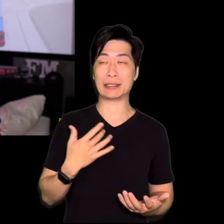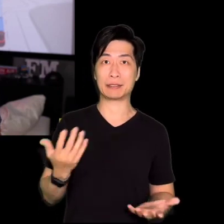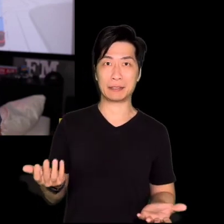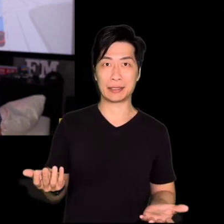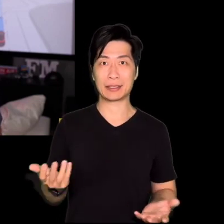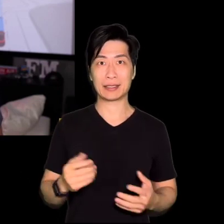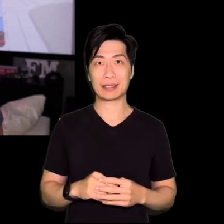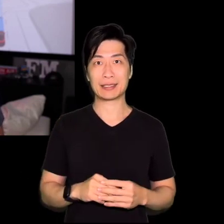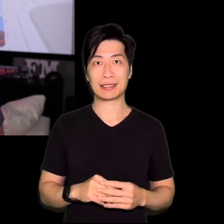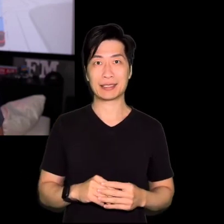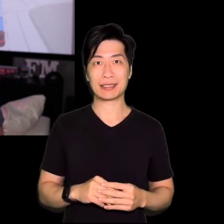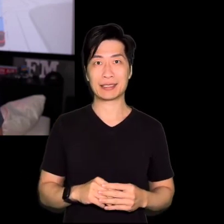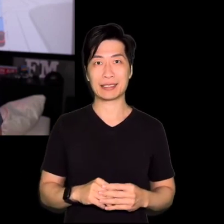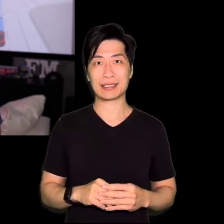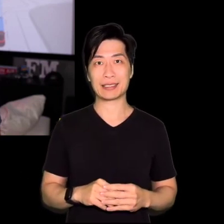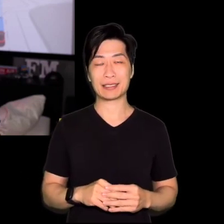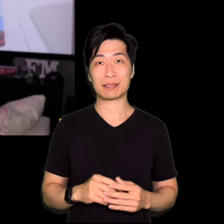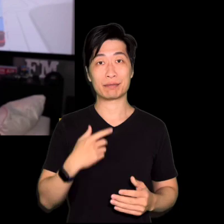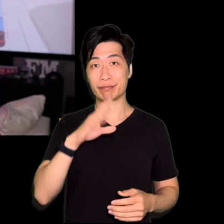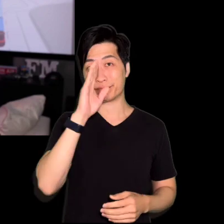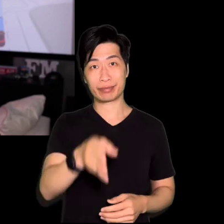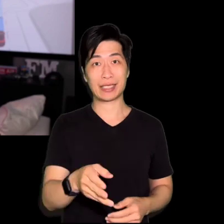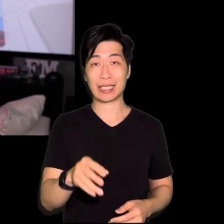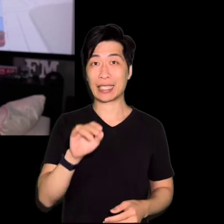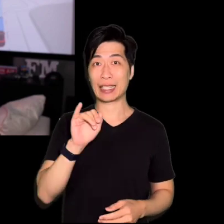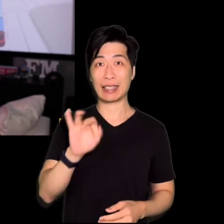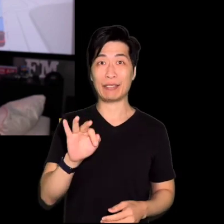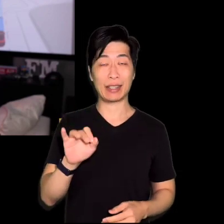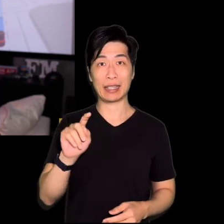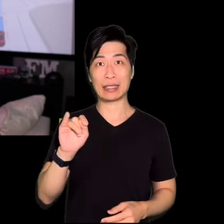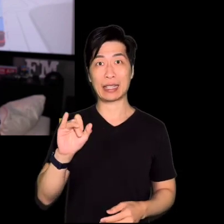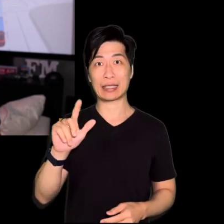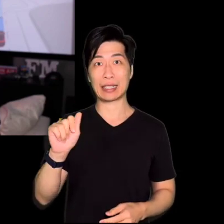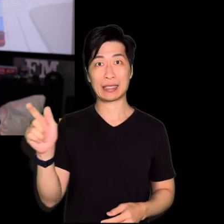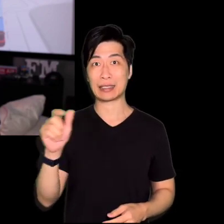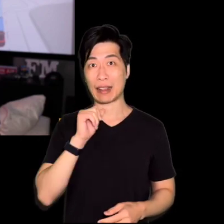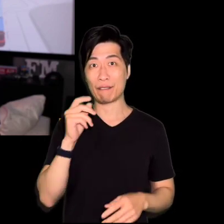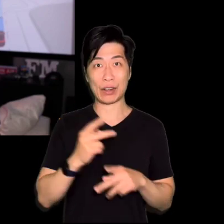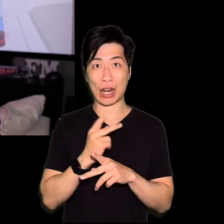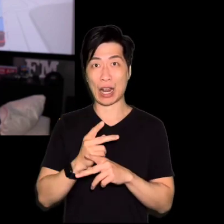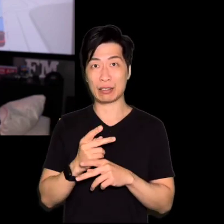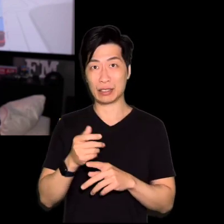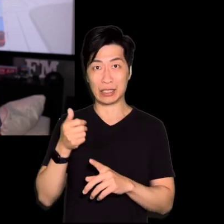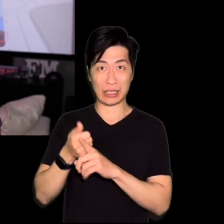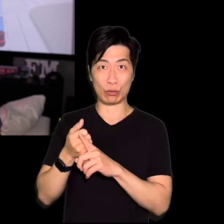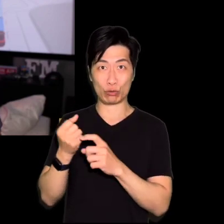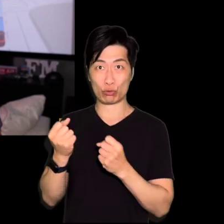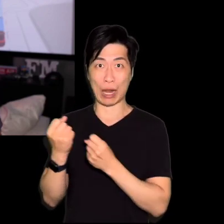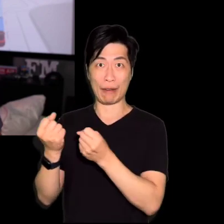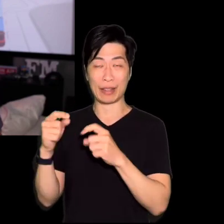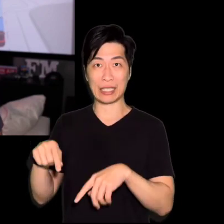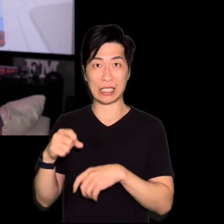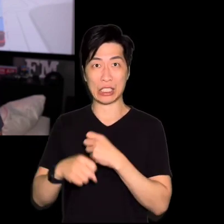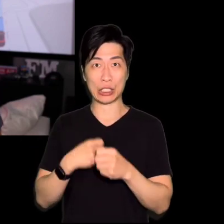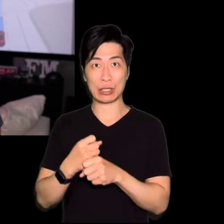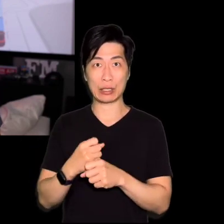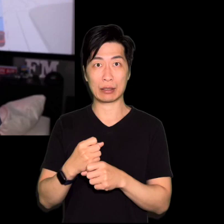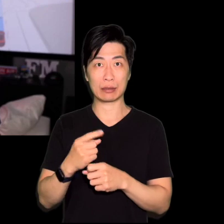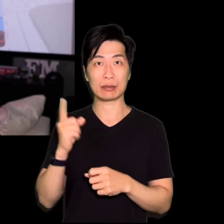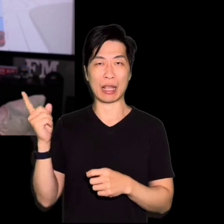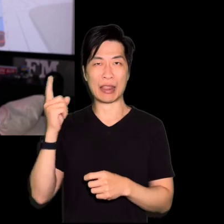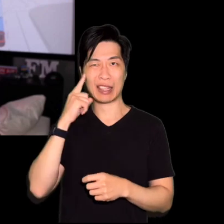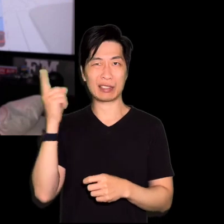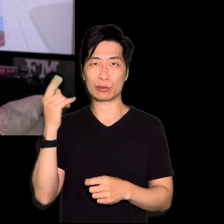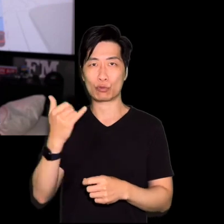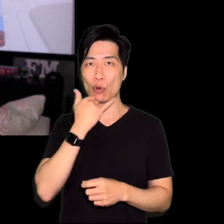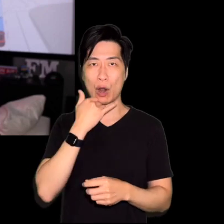where, I'll say it straight up. If Tesla doesn't figure out how to self-drive this year, I think that they're going down the wrong